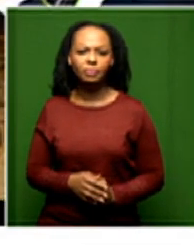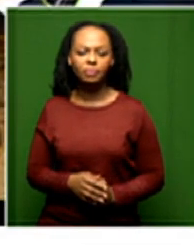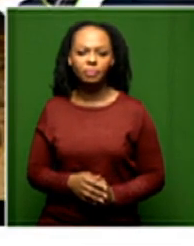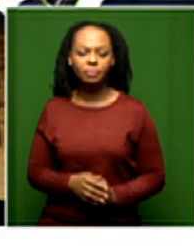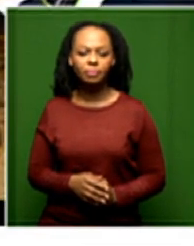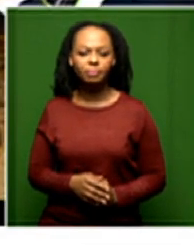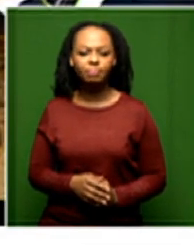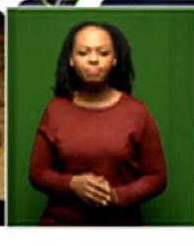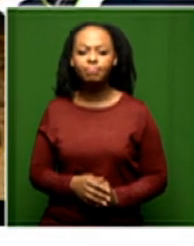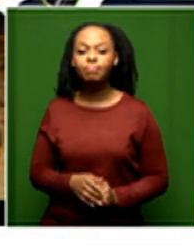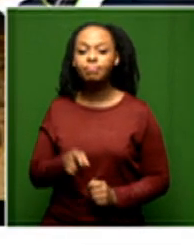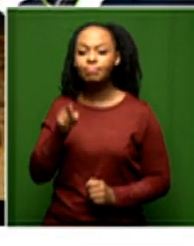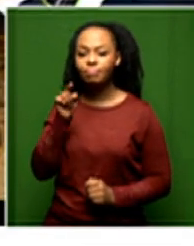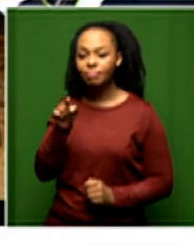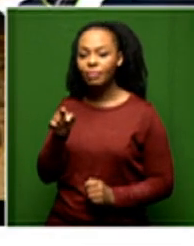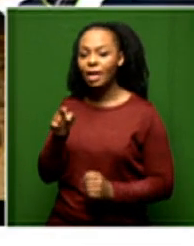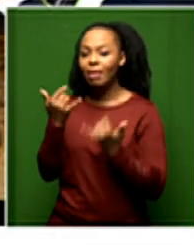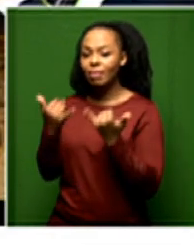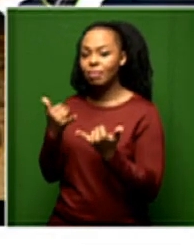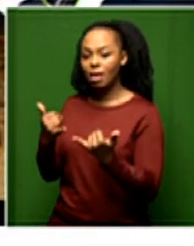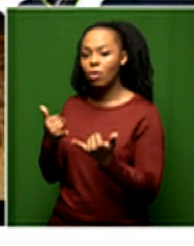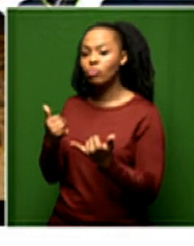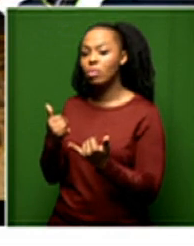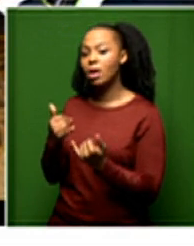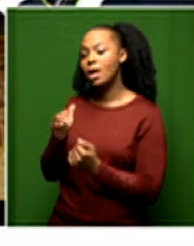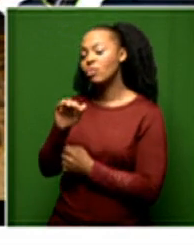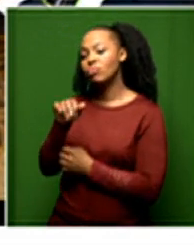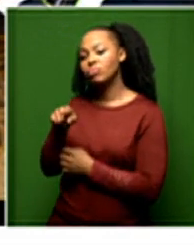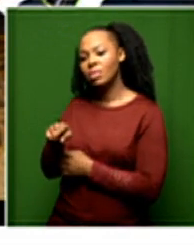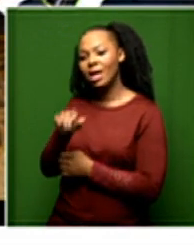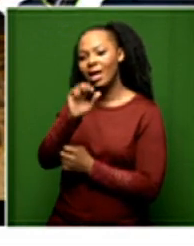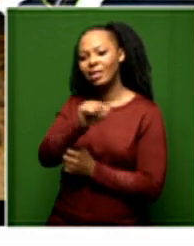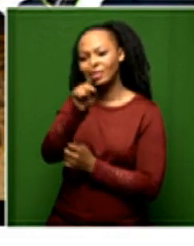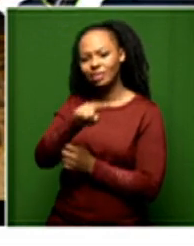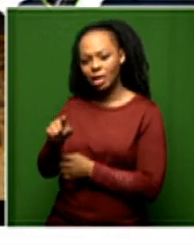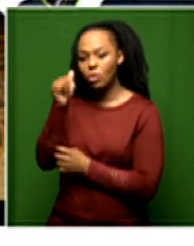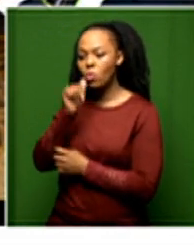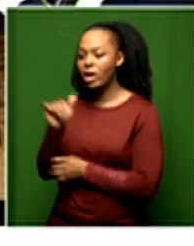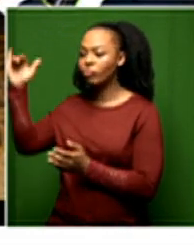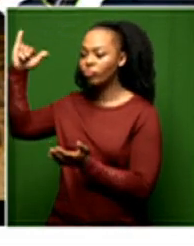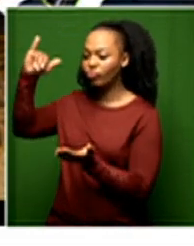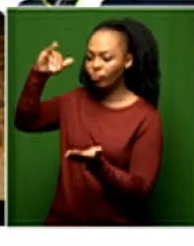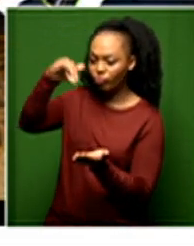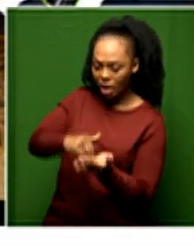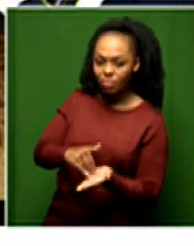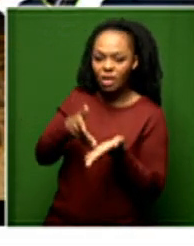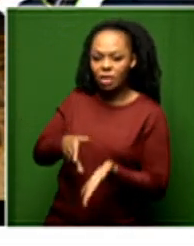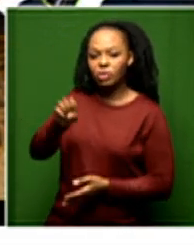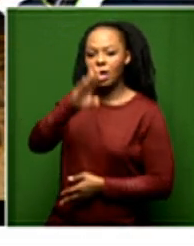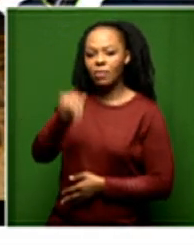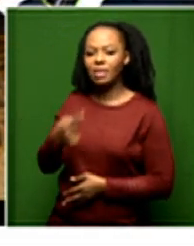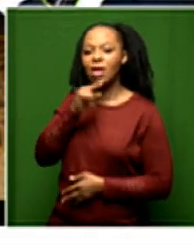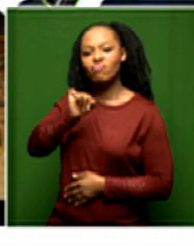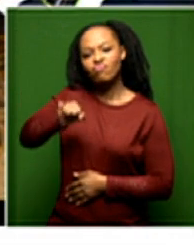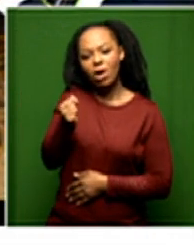So when the AstraZeneca vaccine first arrived on these shores, it was said that it would be quarantined.